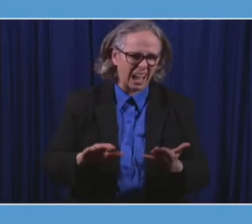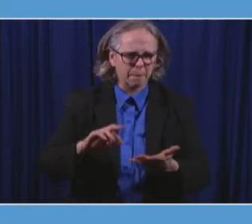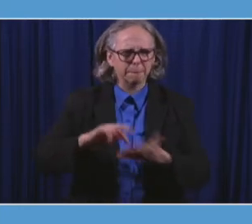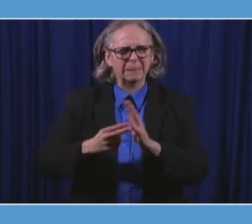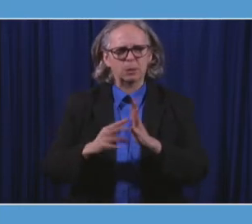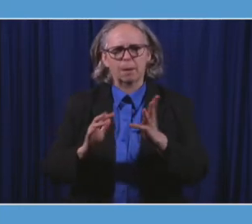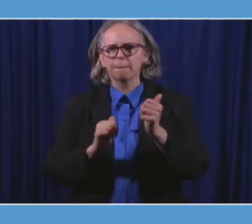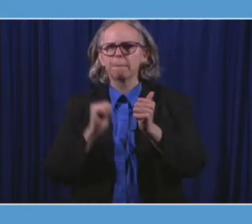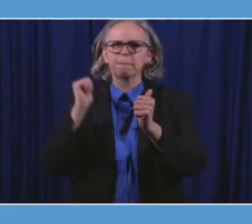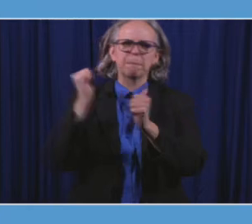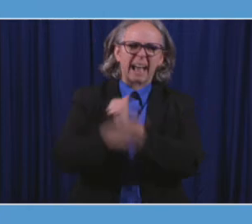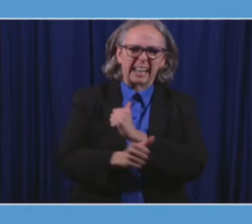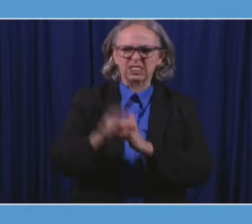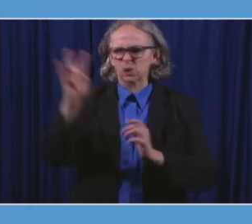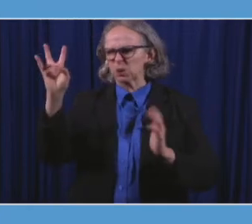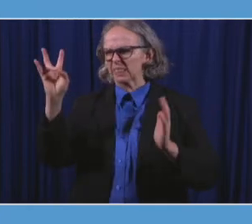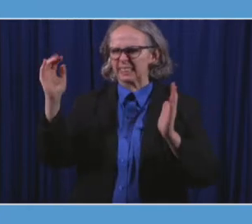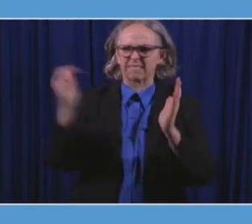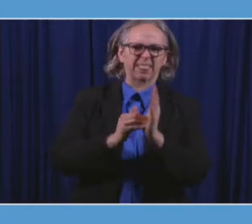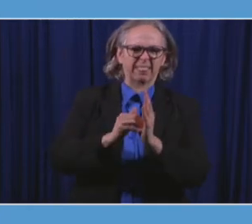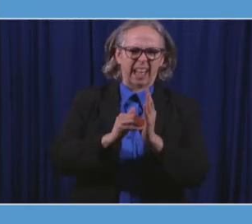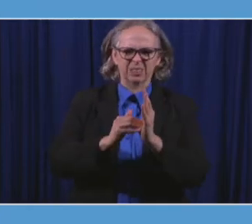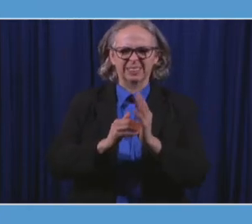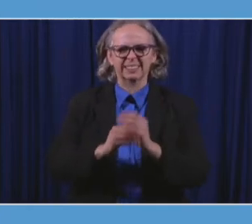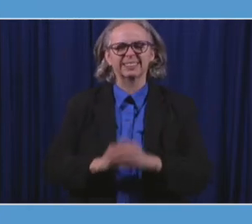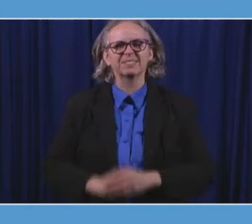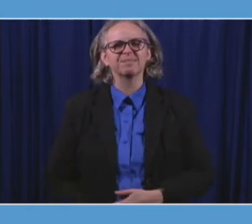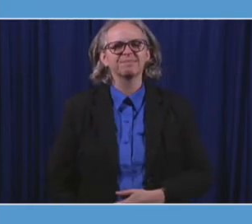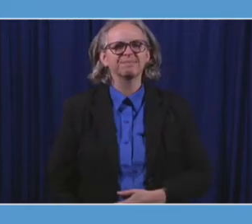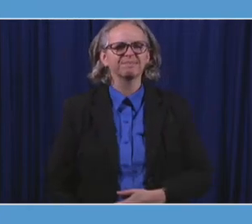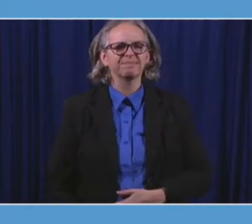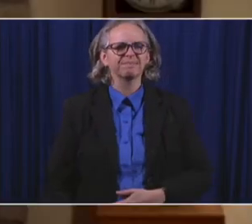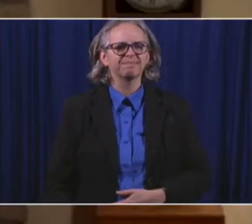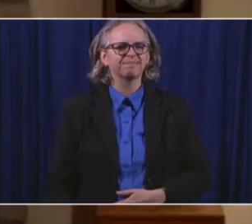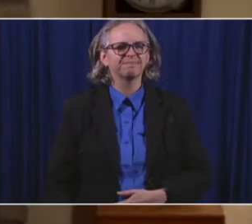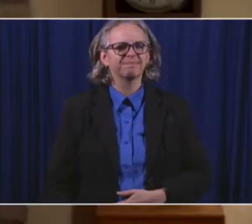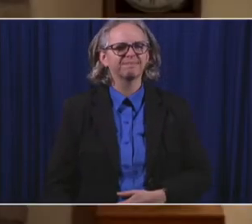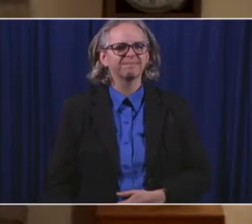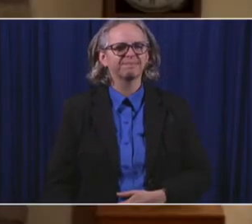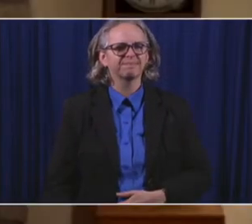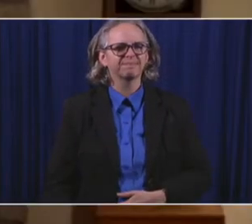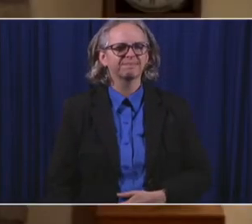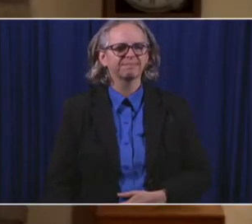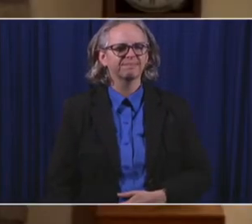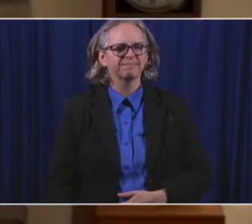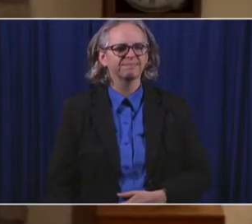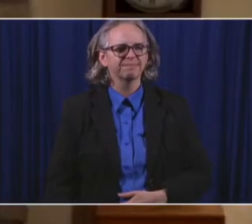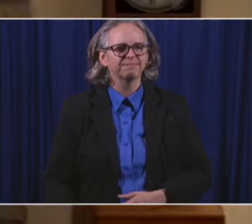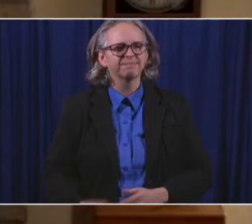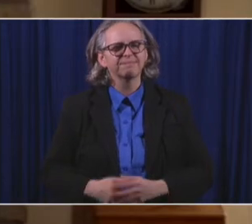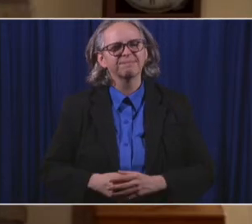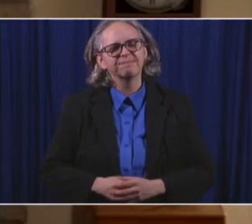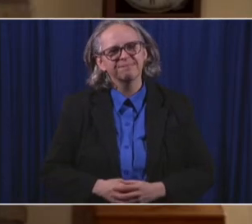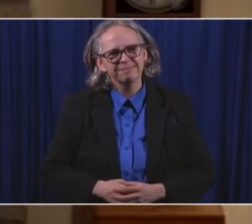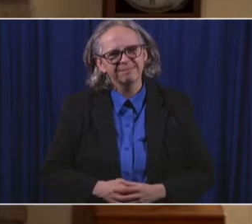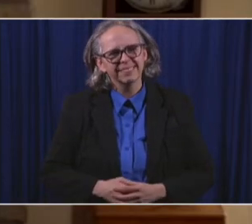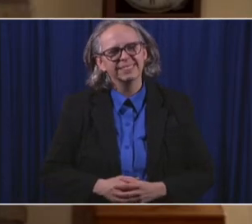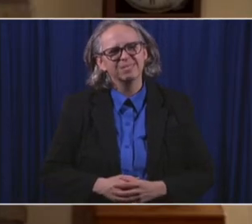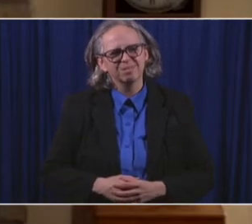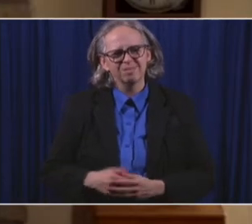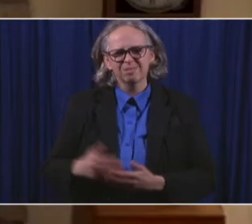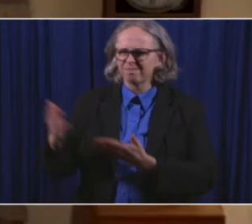at, we're seeing somewhat of a flattening